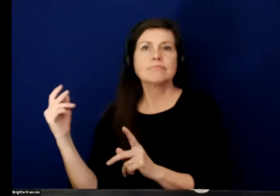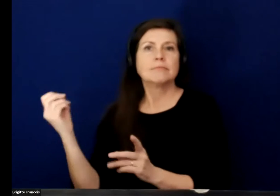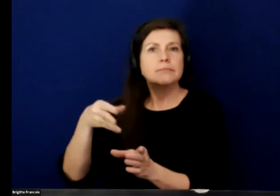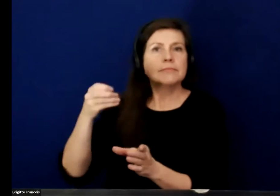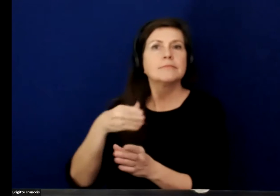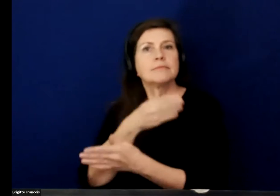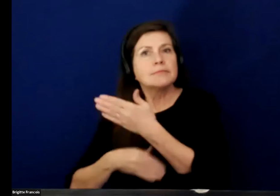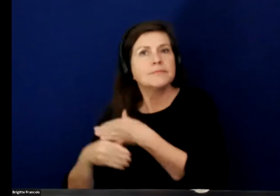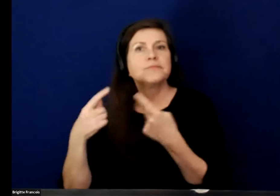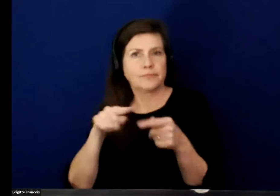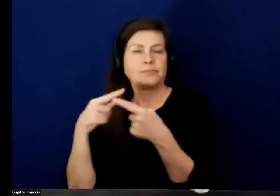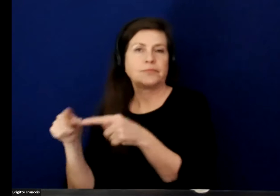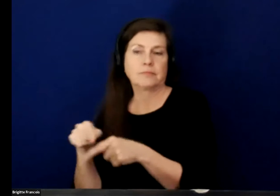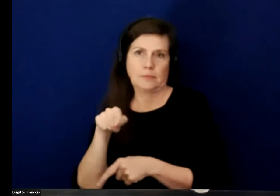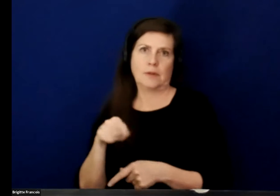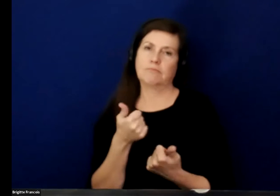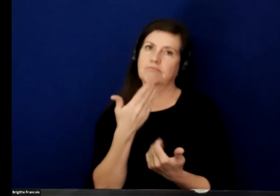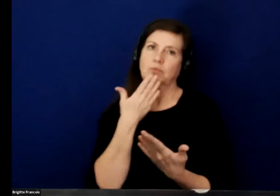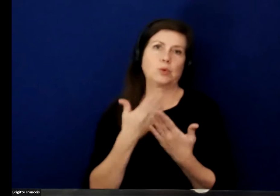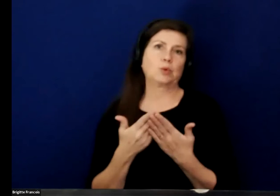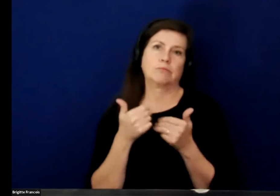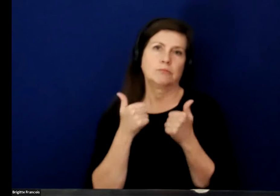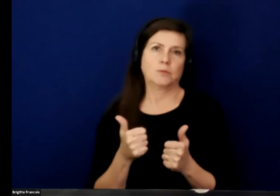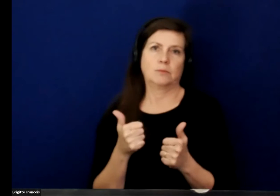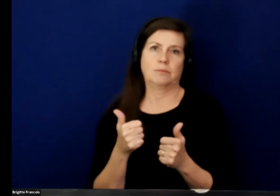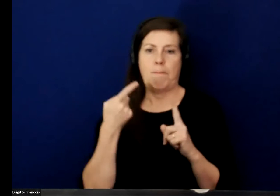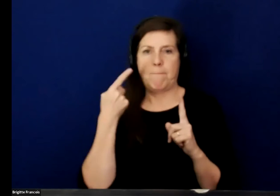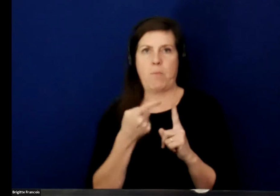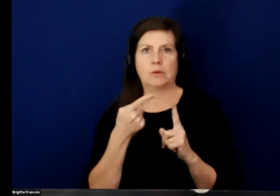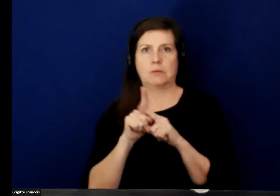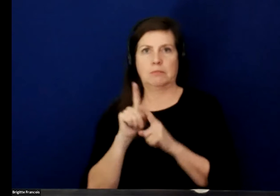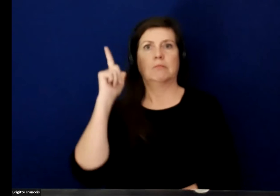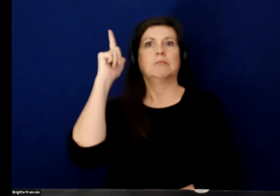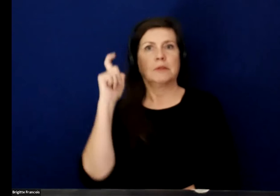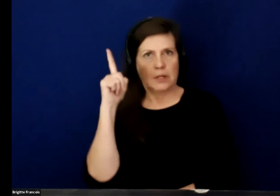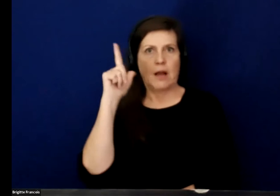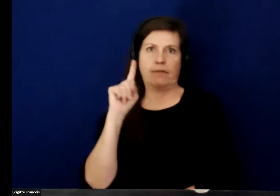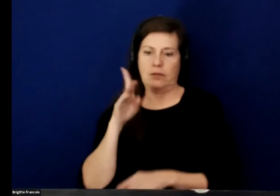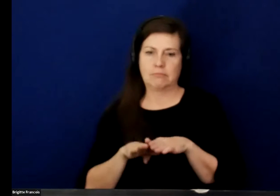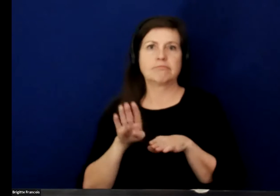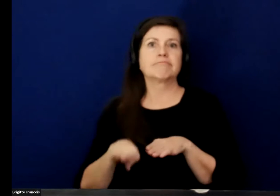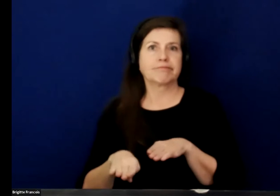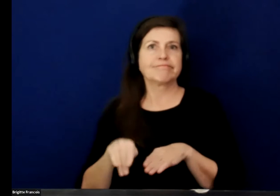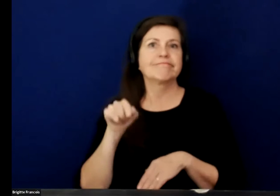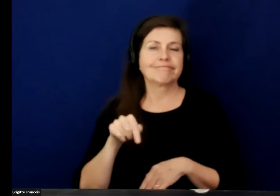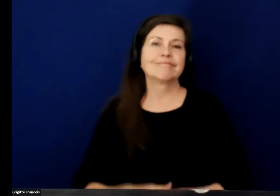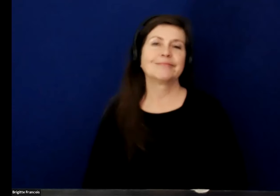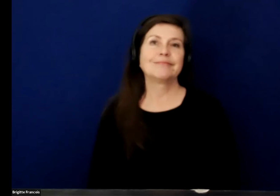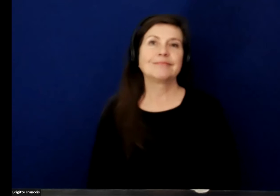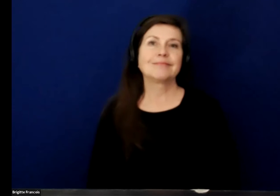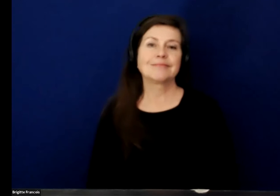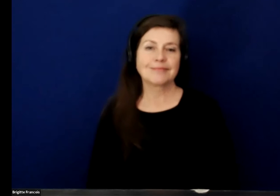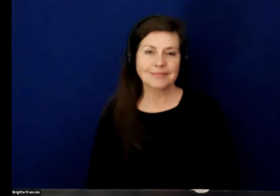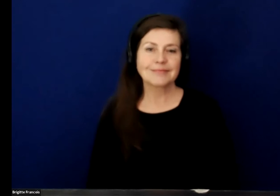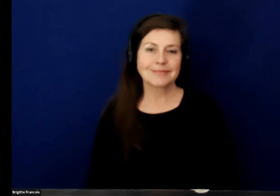point to start working with user involvement to require this. Yeah. Yeah, I agree.